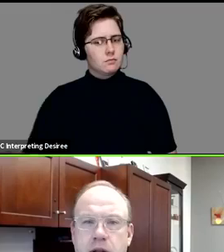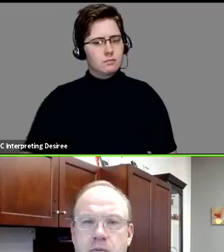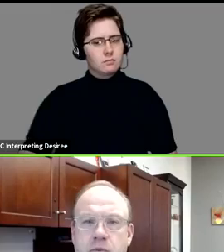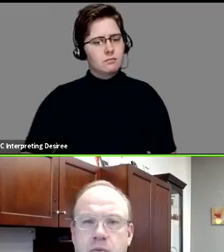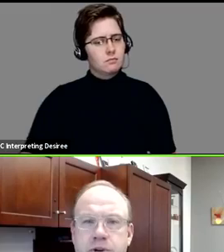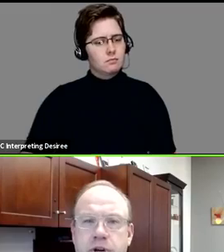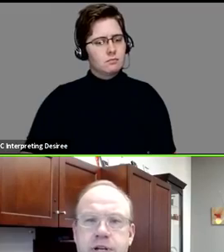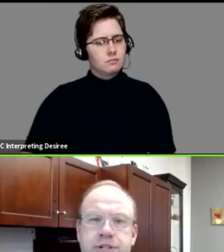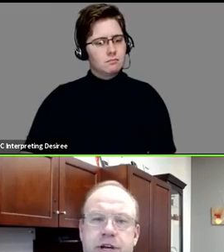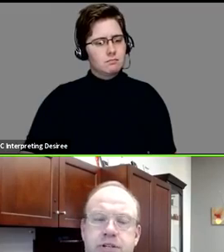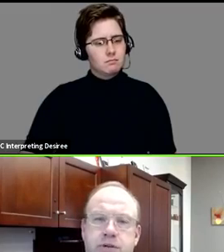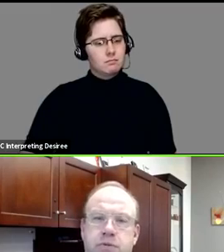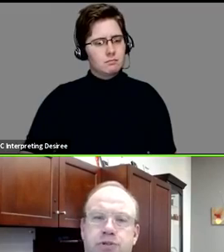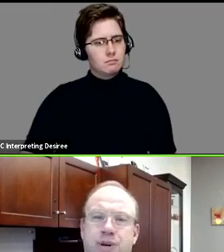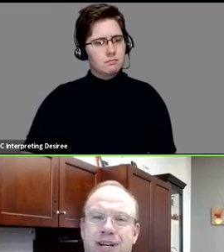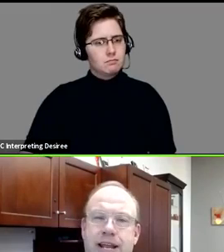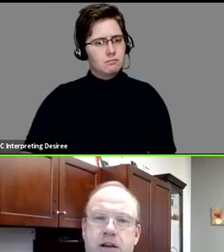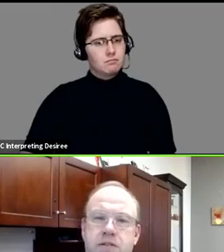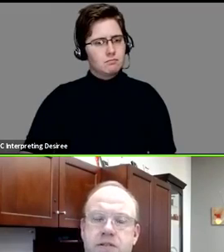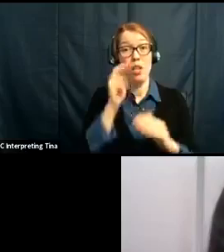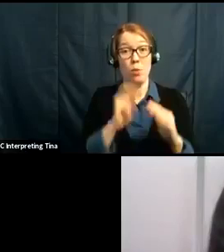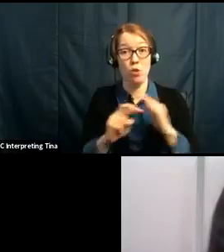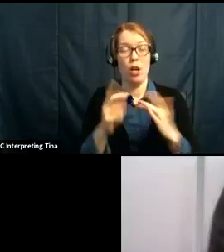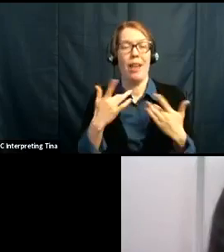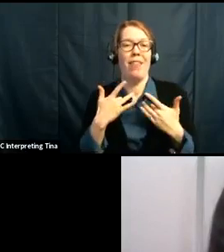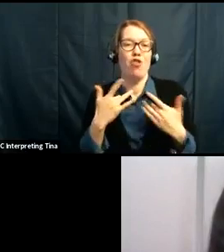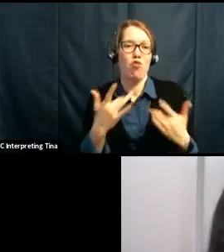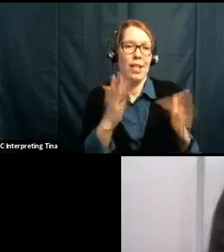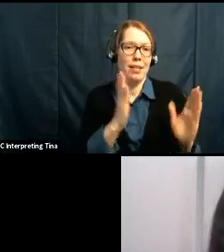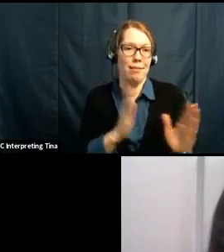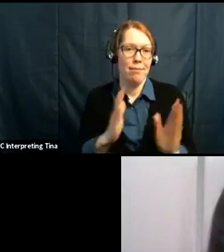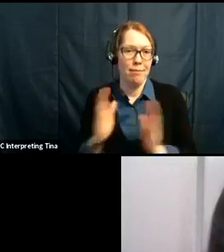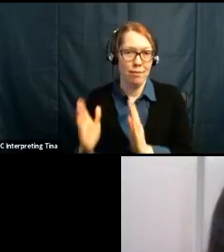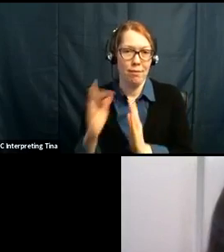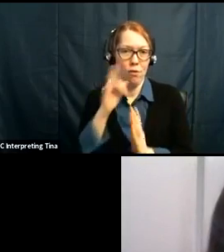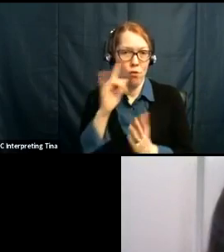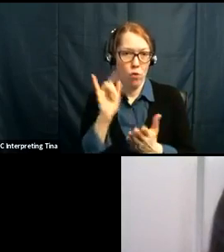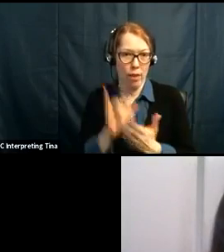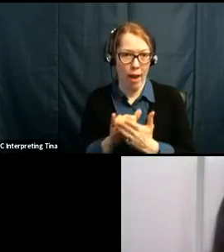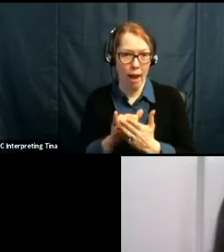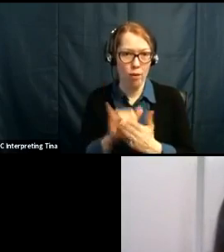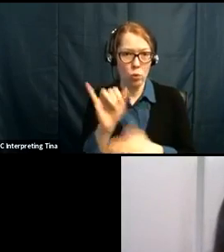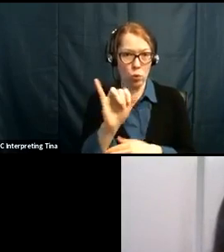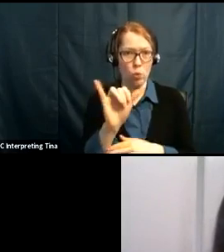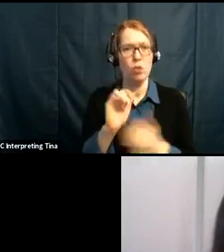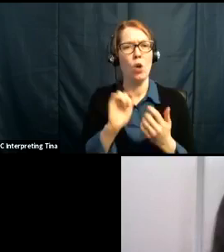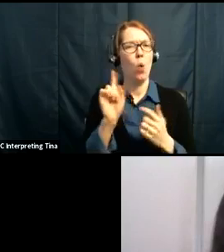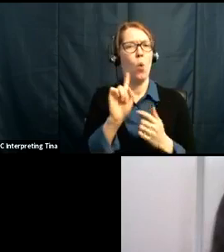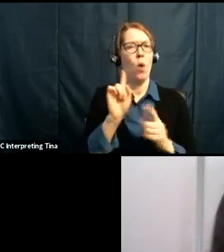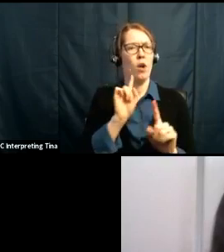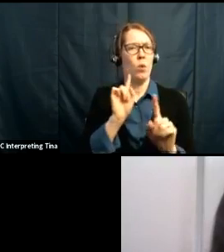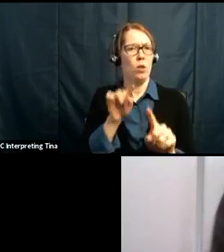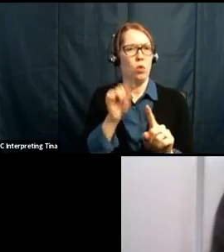day. And we're trying to project to trend analysis and things of that nature to see out where do we need to go.